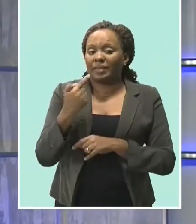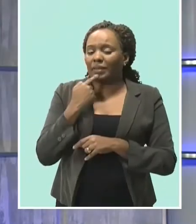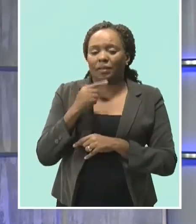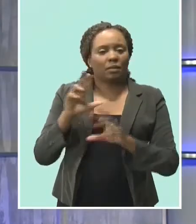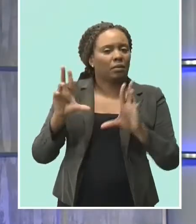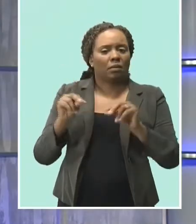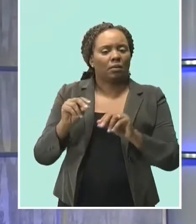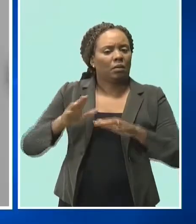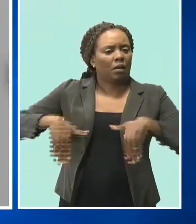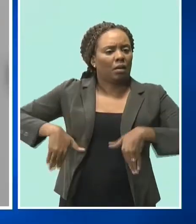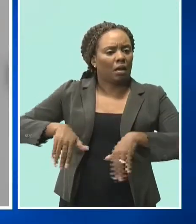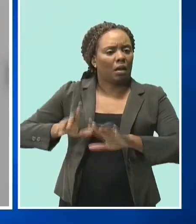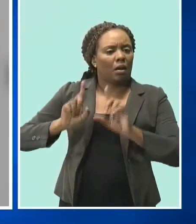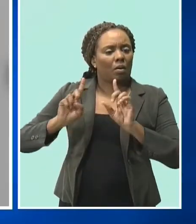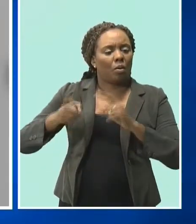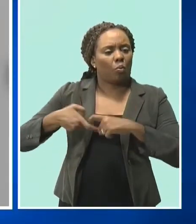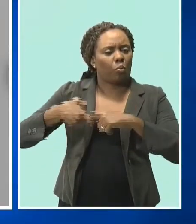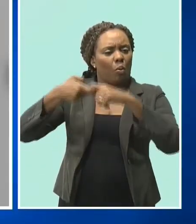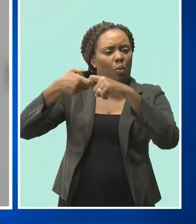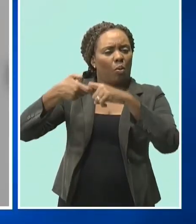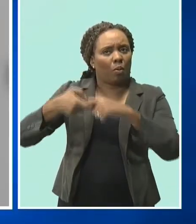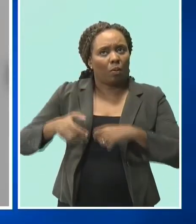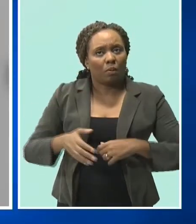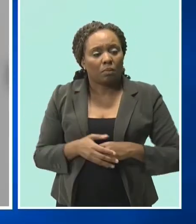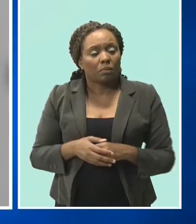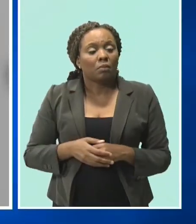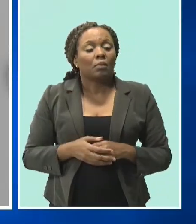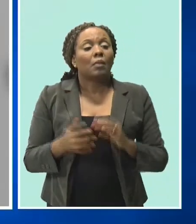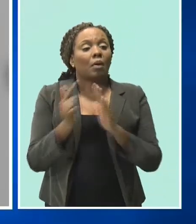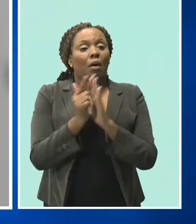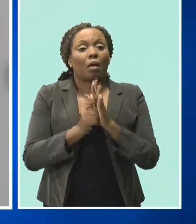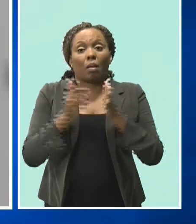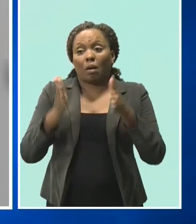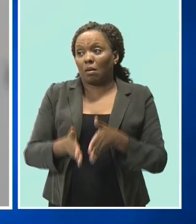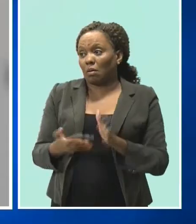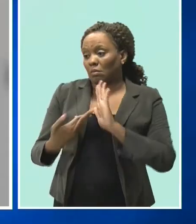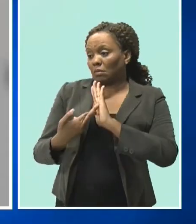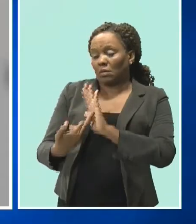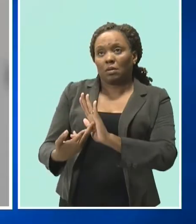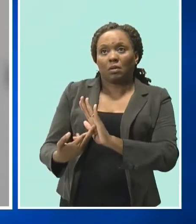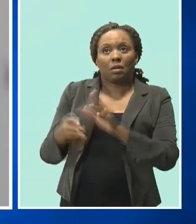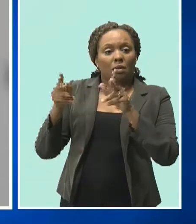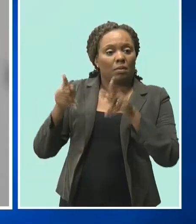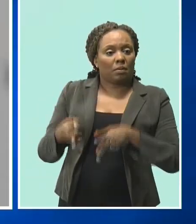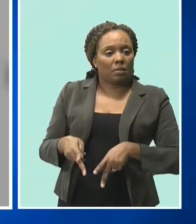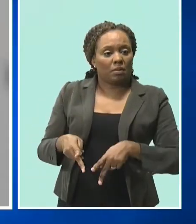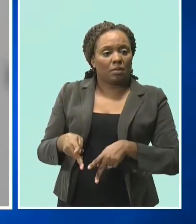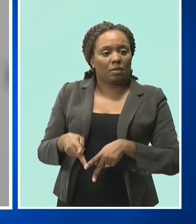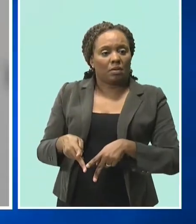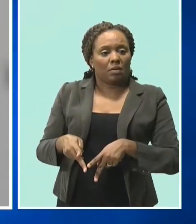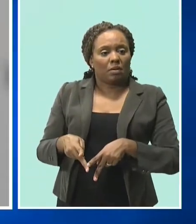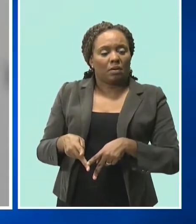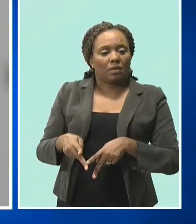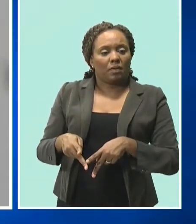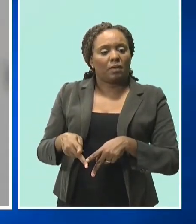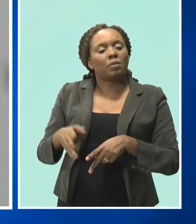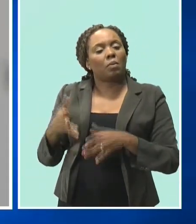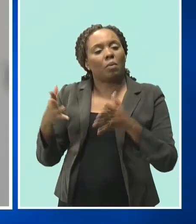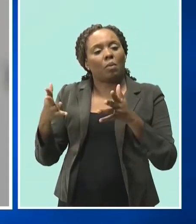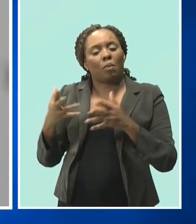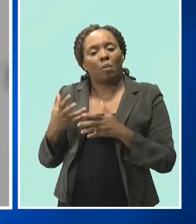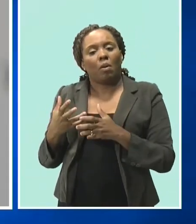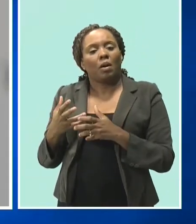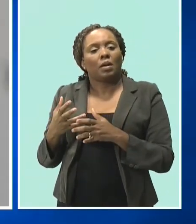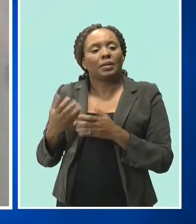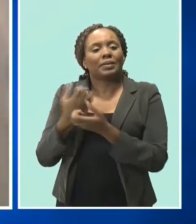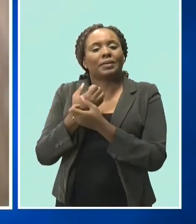reports. A local attorney at law representing a citizen of Ghana seeking asylum in Grenada says the United